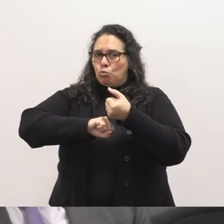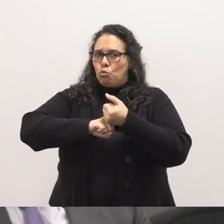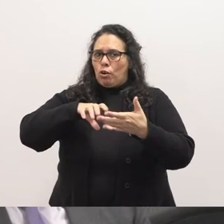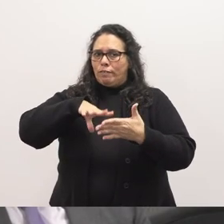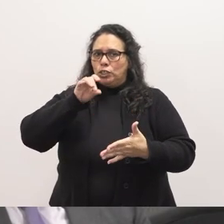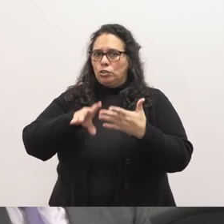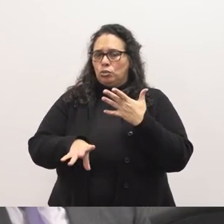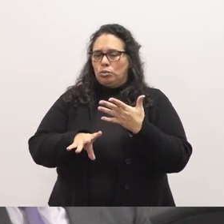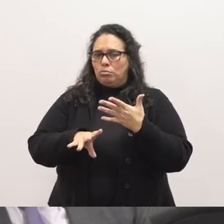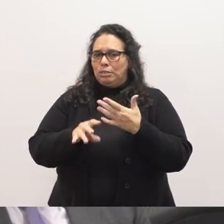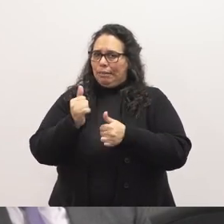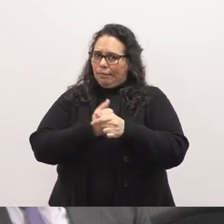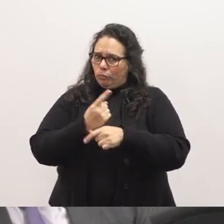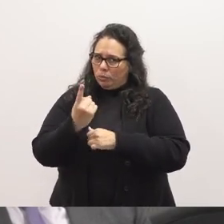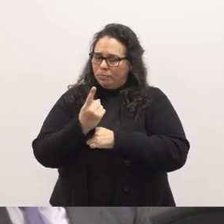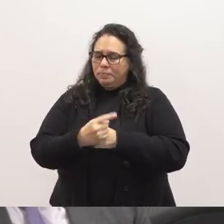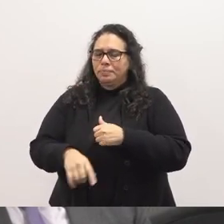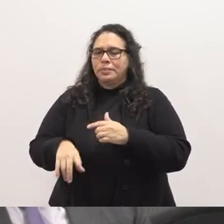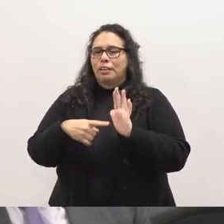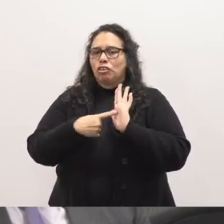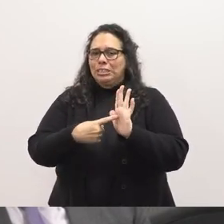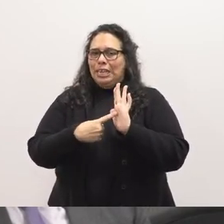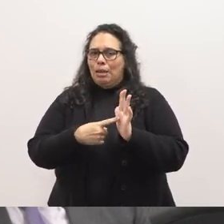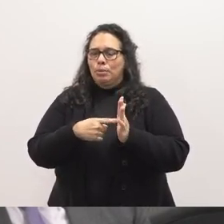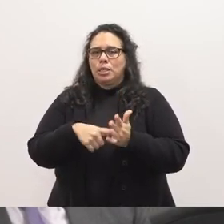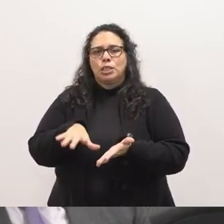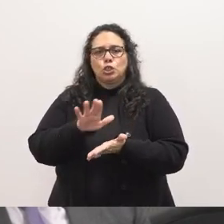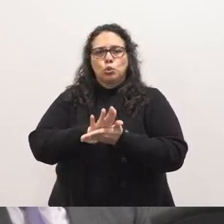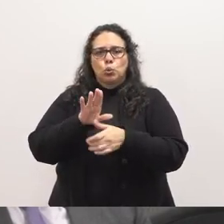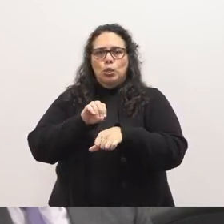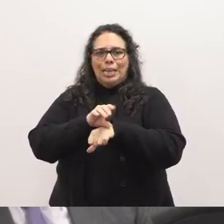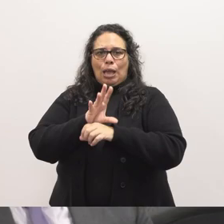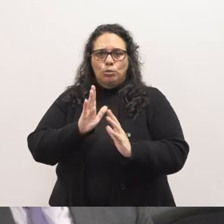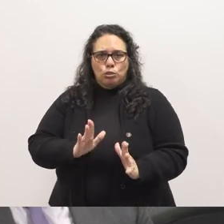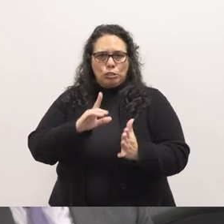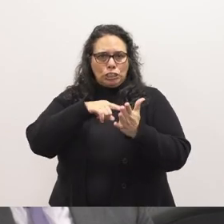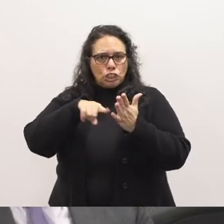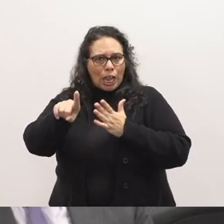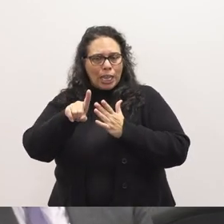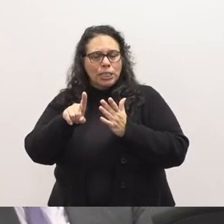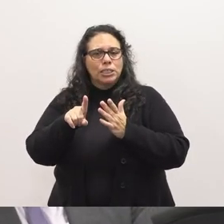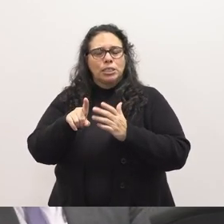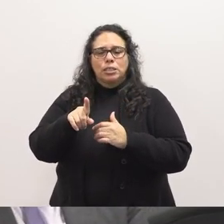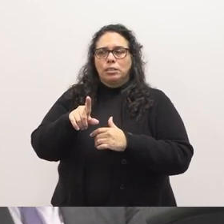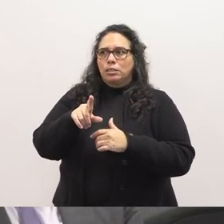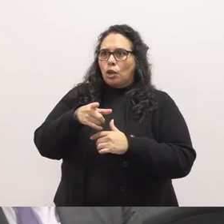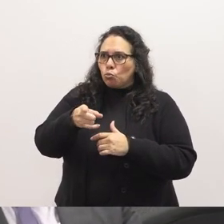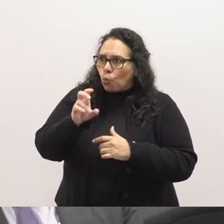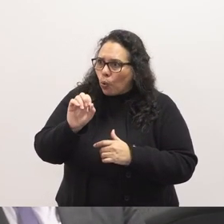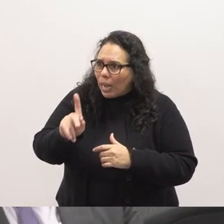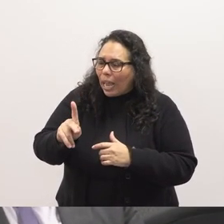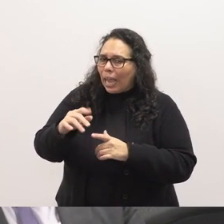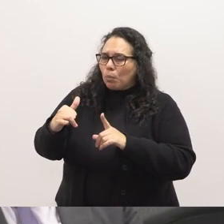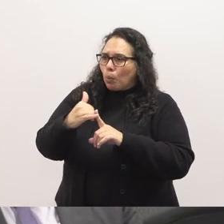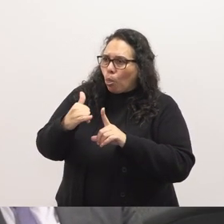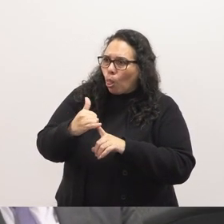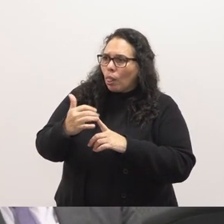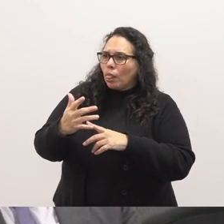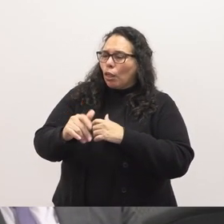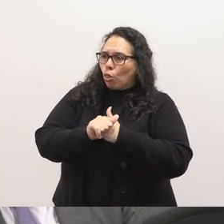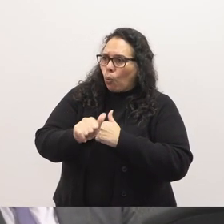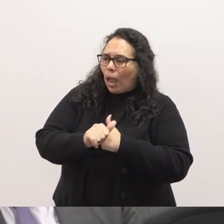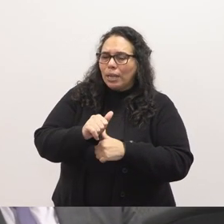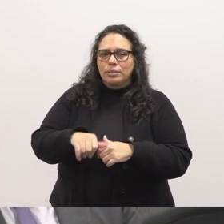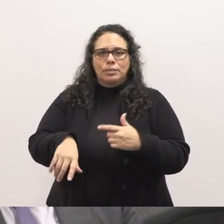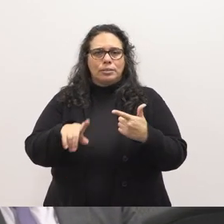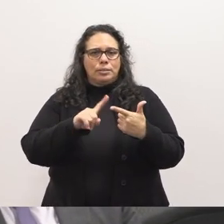students, all parties. For example, the school counselor also checking in with the recipient of threats or bullying. Communication with